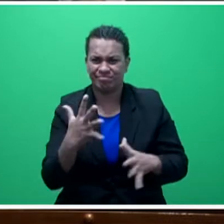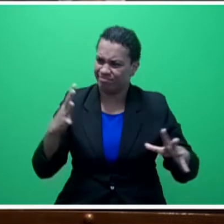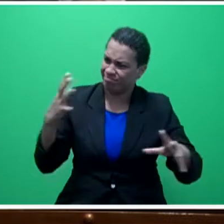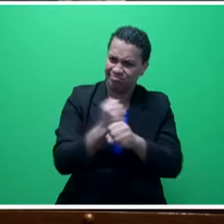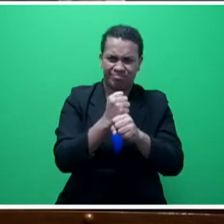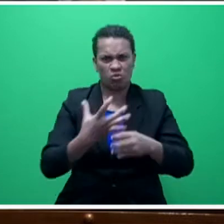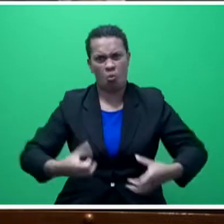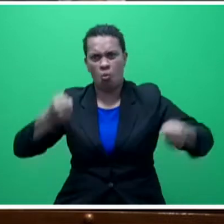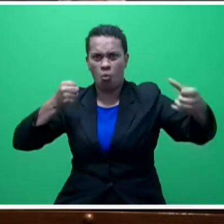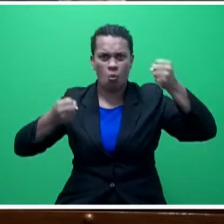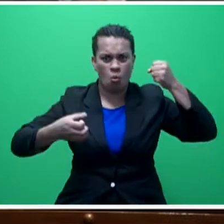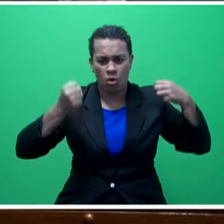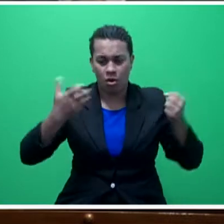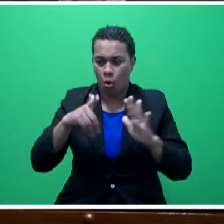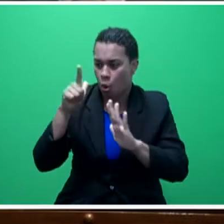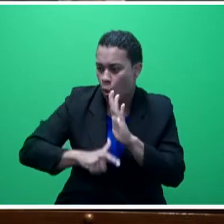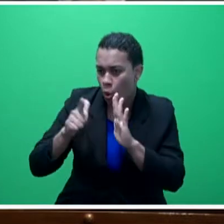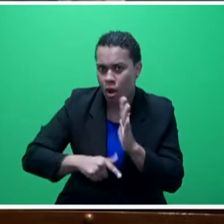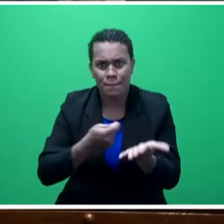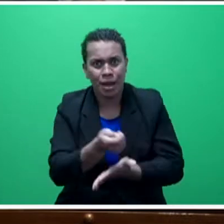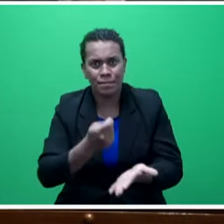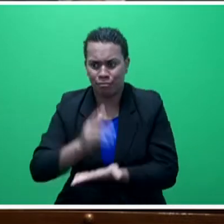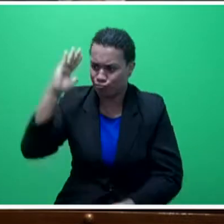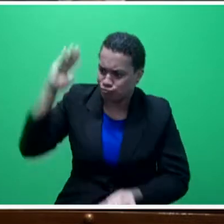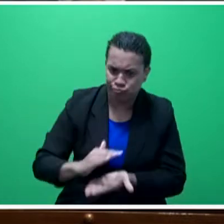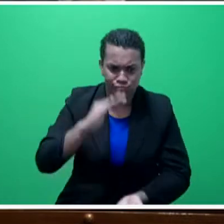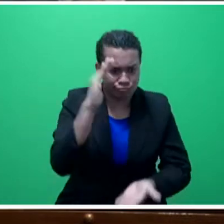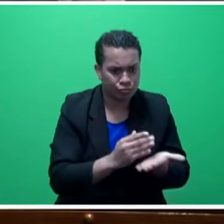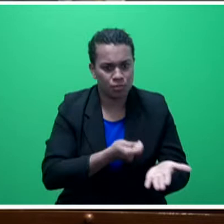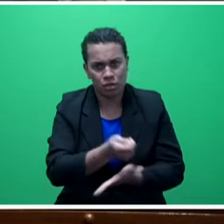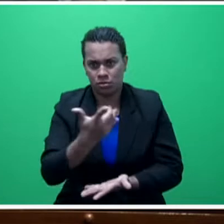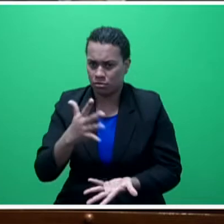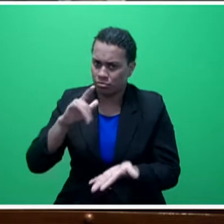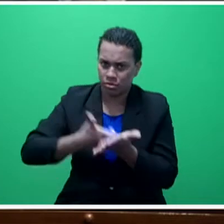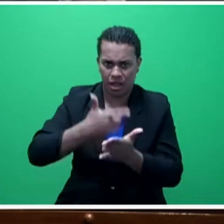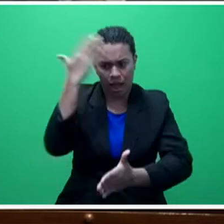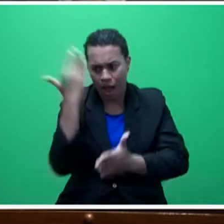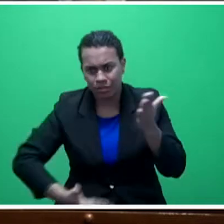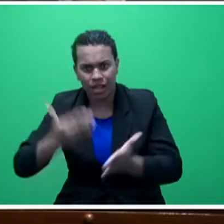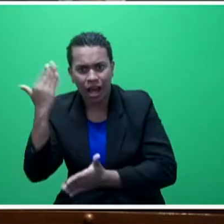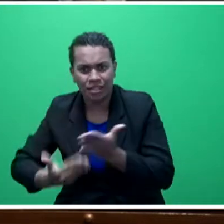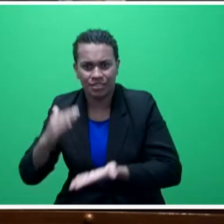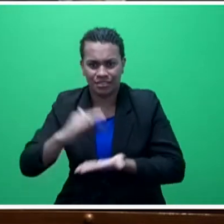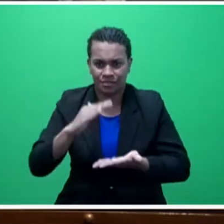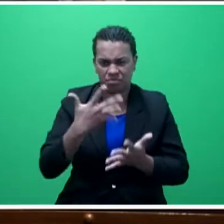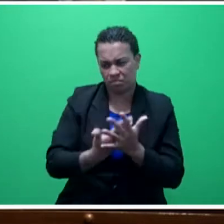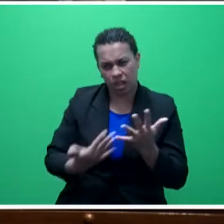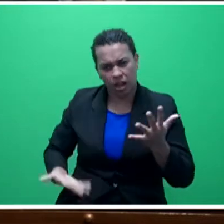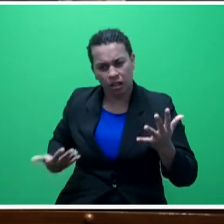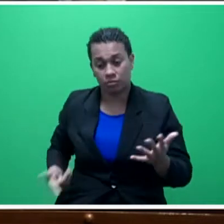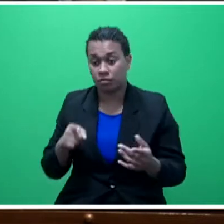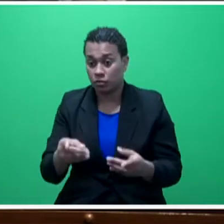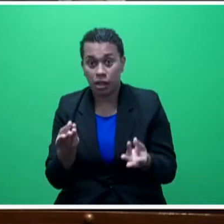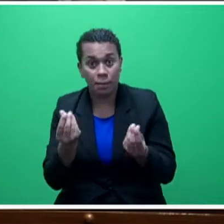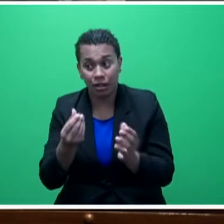repayments, ease in establishing and running SMEs, and much more. Mr. Speaker, sir, the supplementary budget debate that happened in